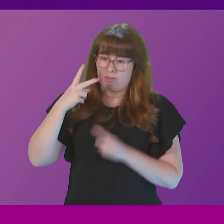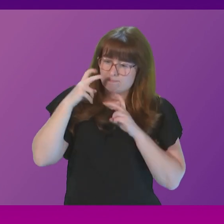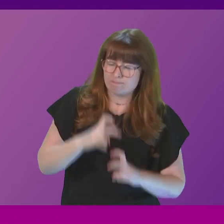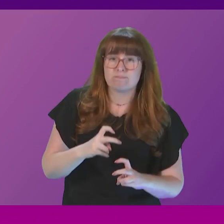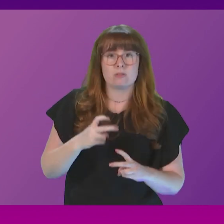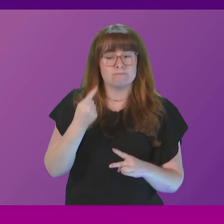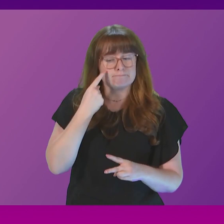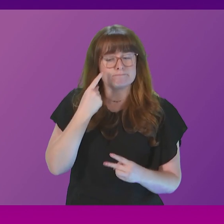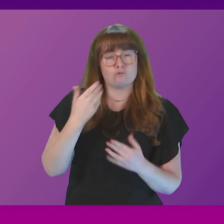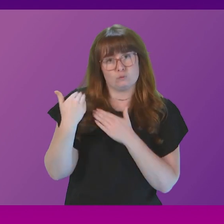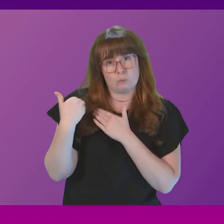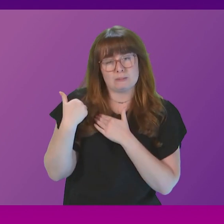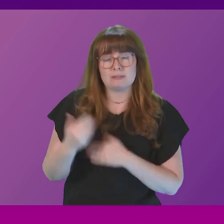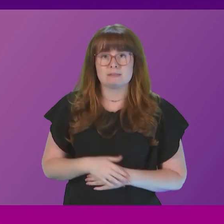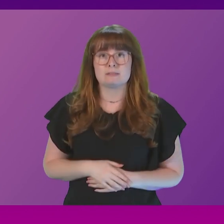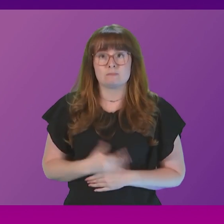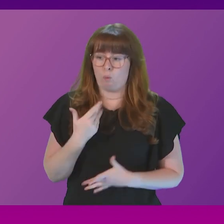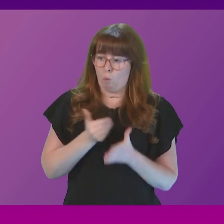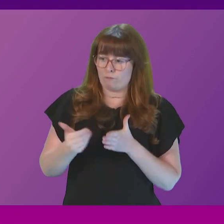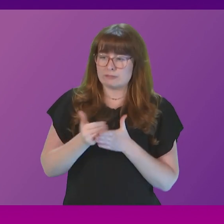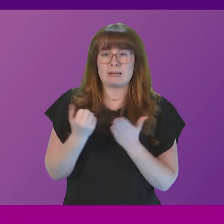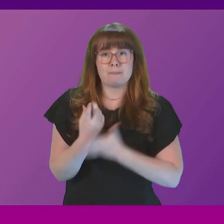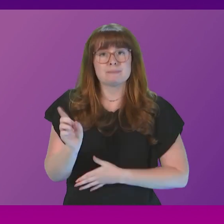list of responsibilities. They can often, at the